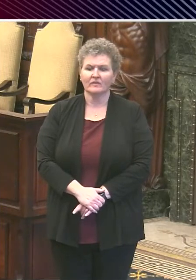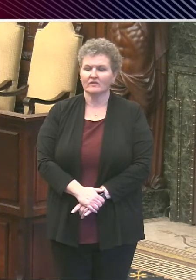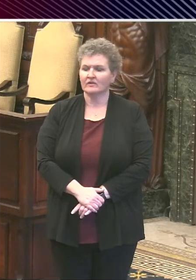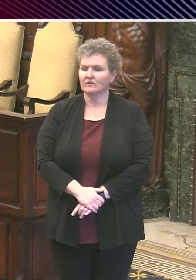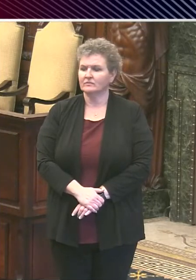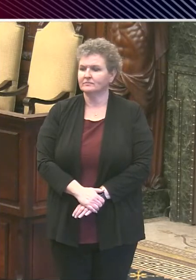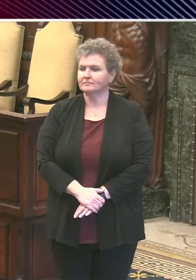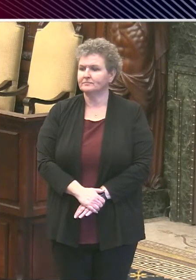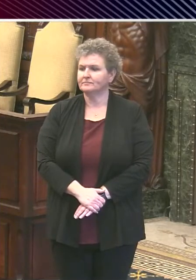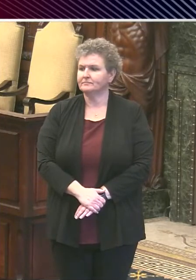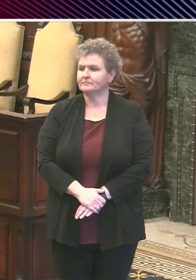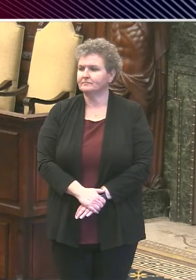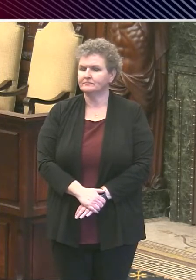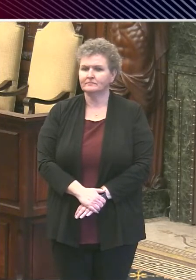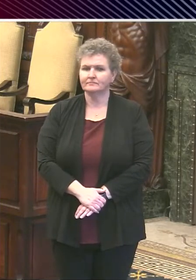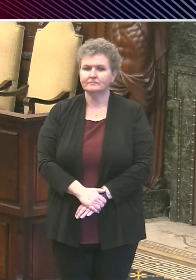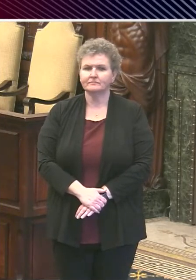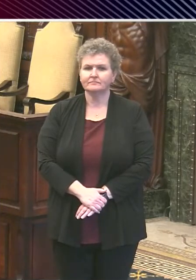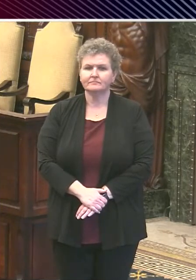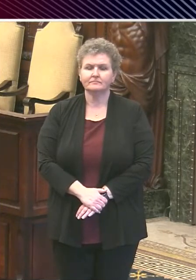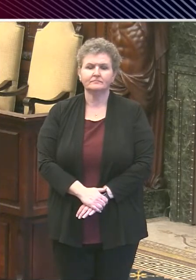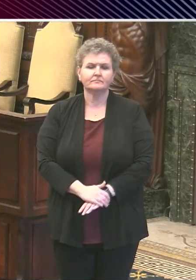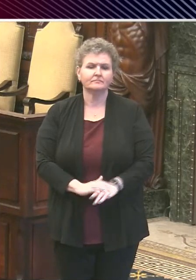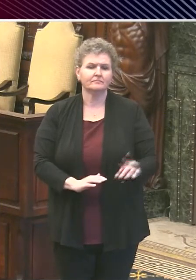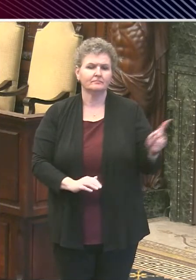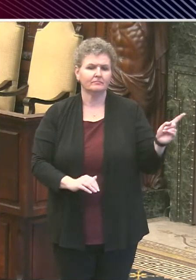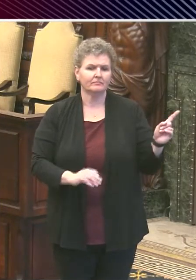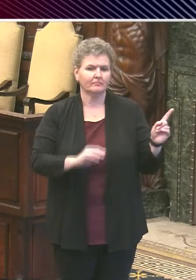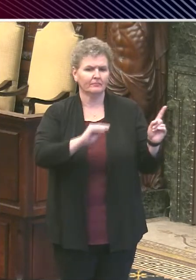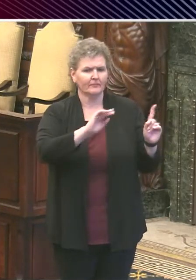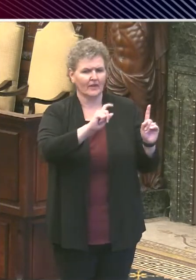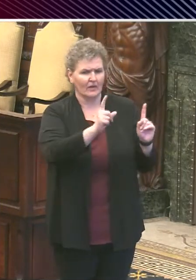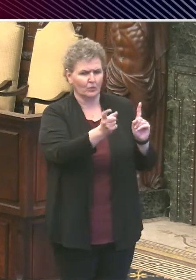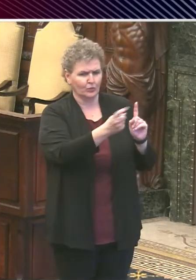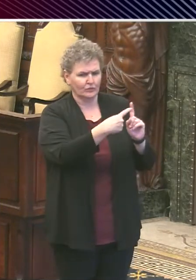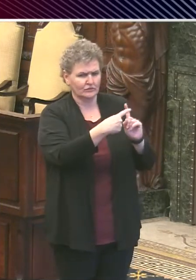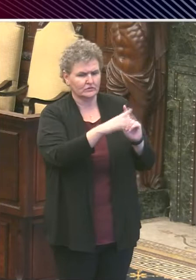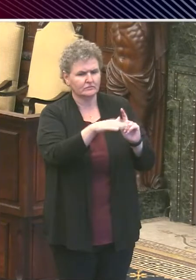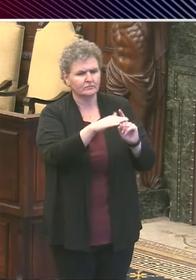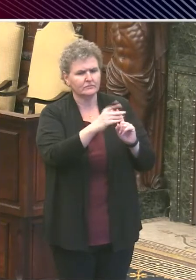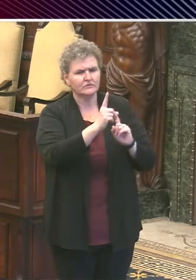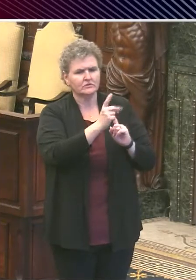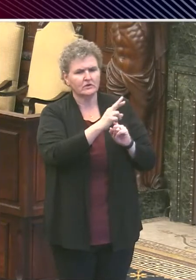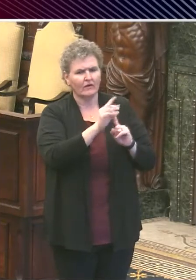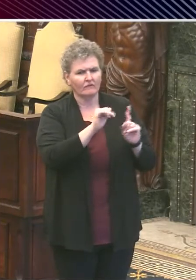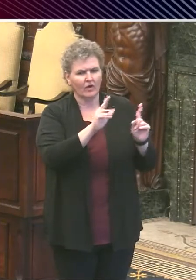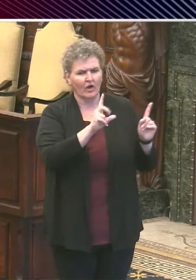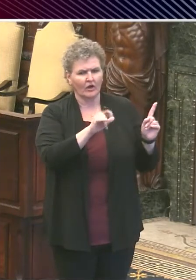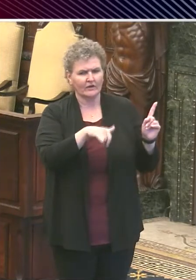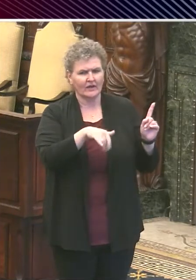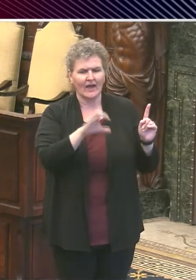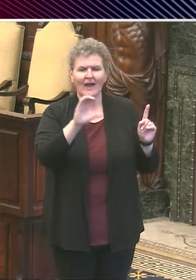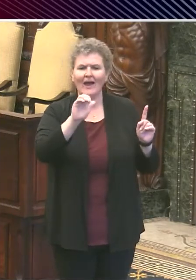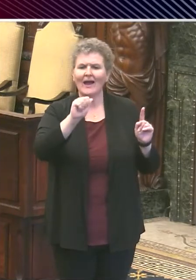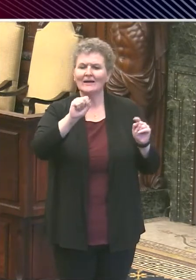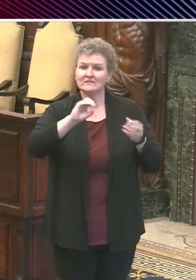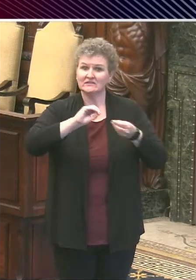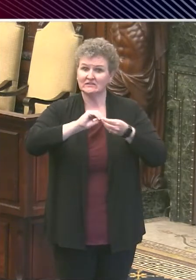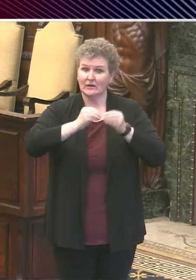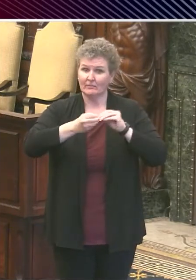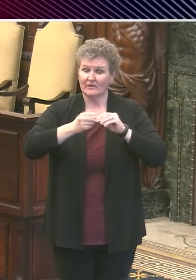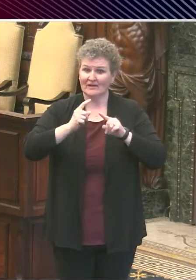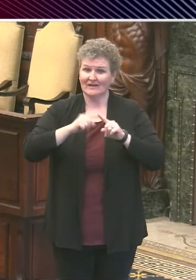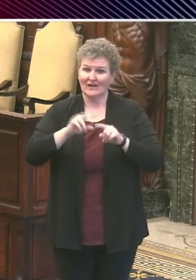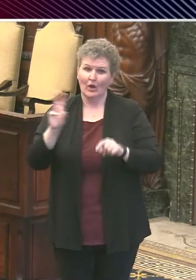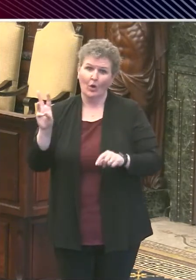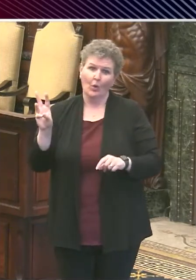Gracias, thank you. Dr. Farley, how are the case numbers in the West and the South and